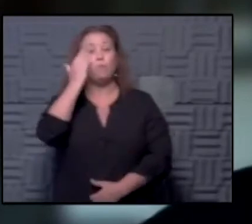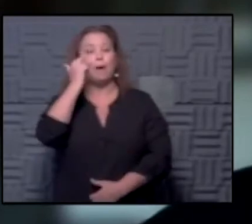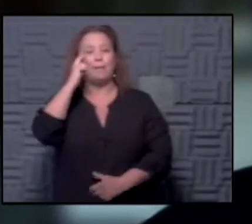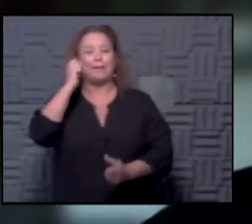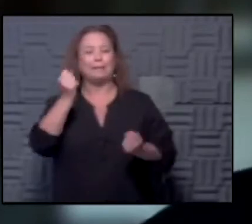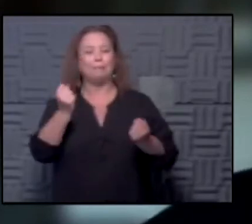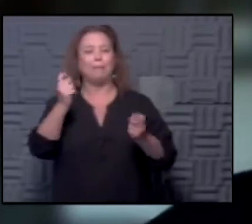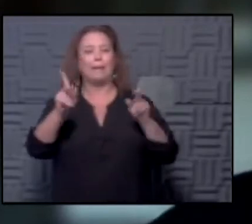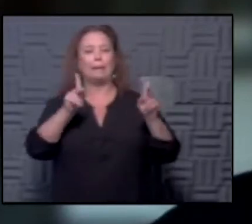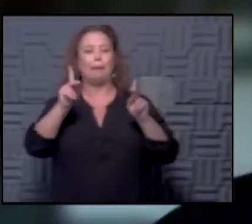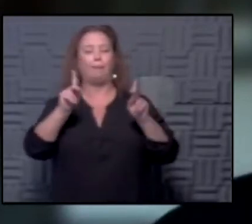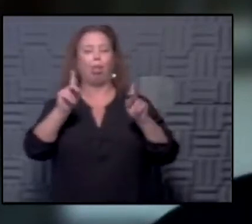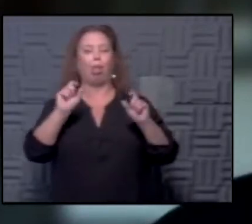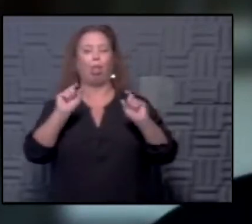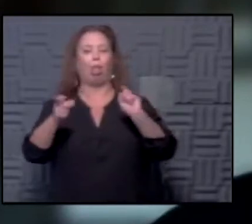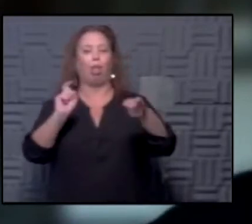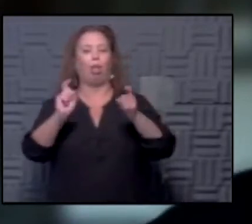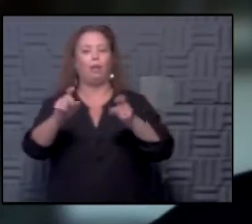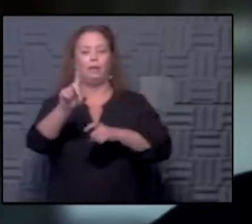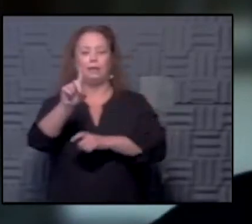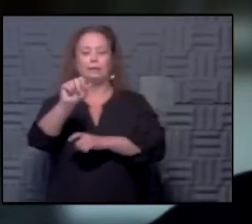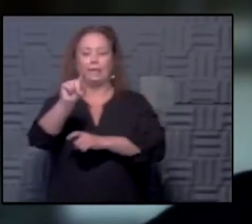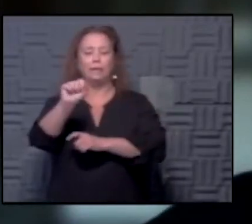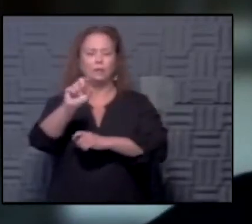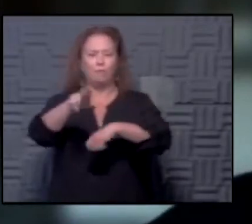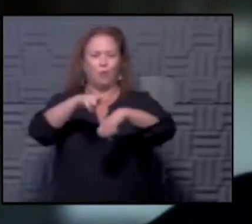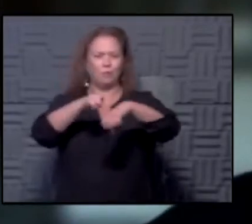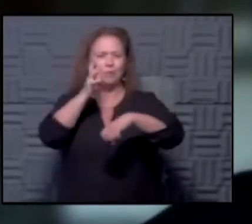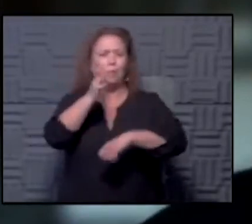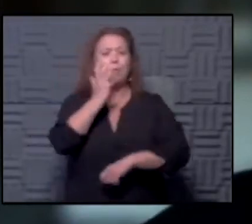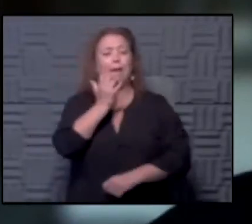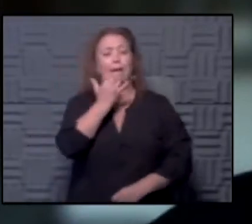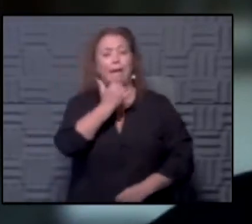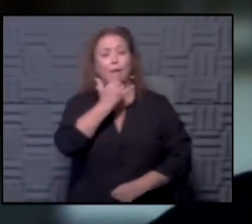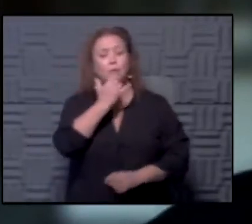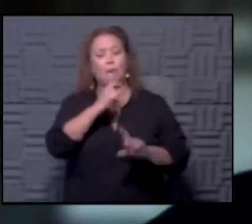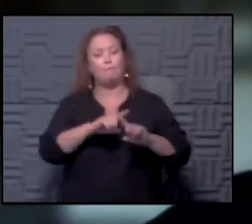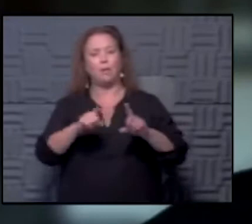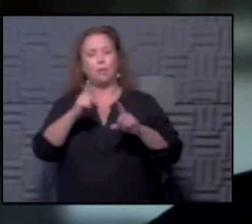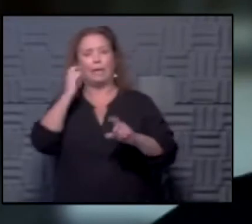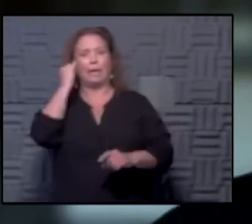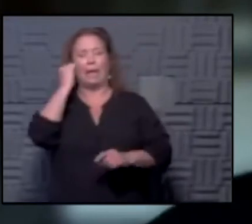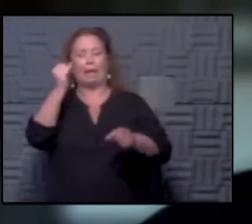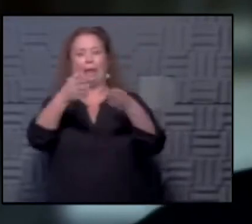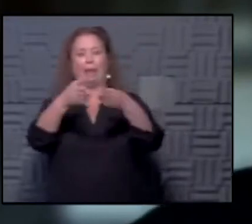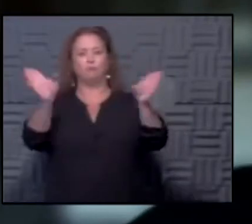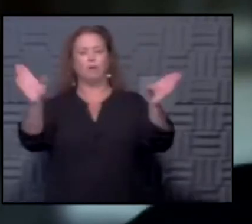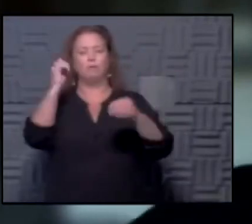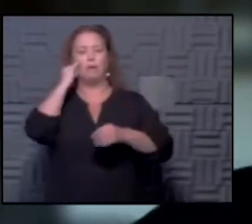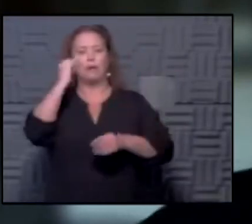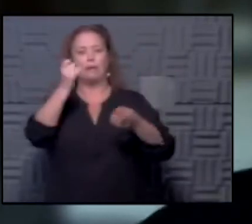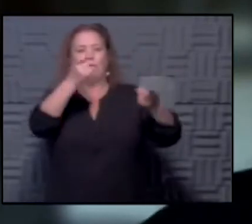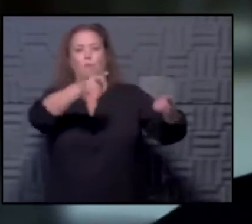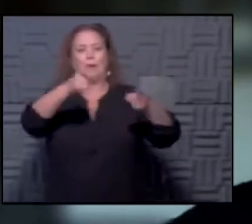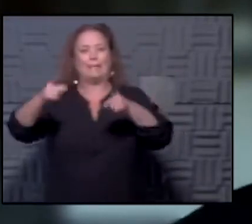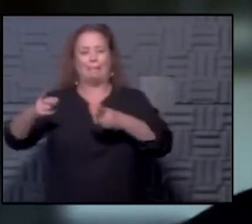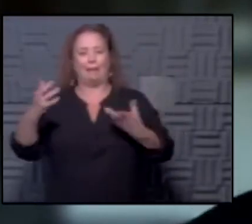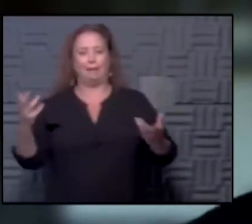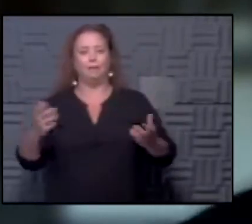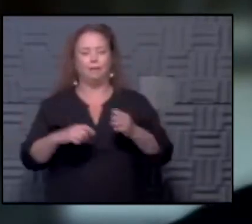multiple people on input. So of course we're going to make errors, but at least it gives you a scope of an idea of what's happening out